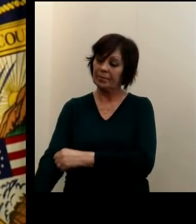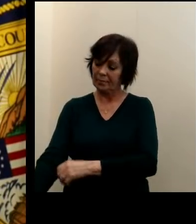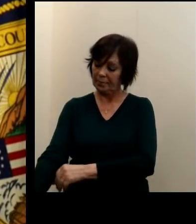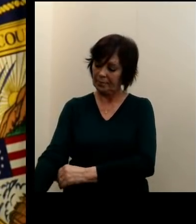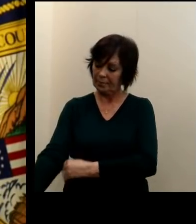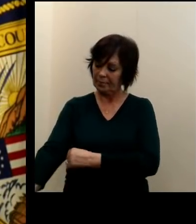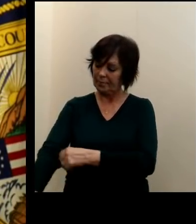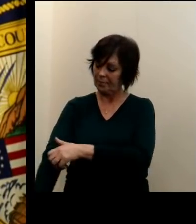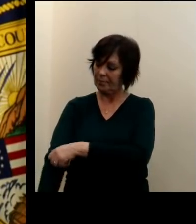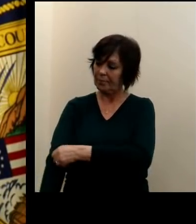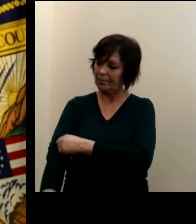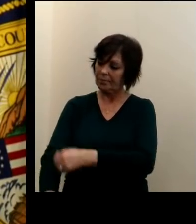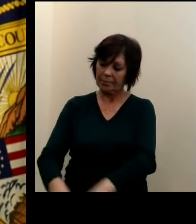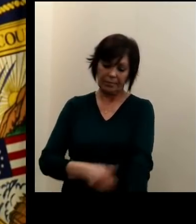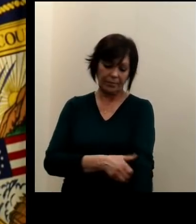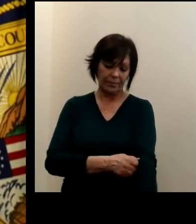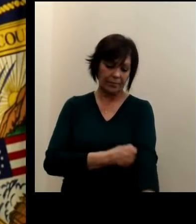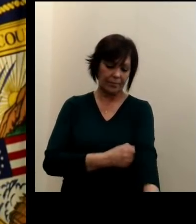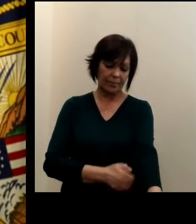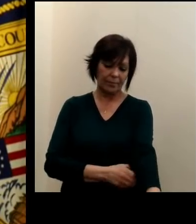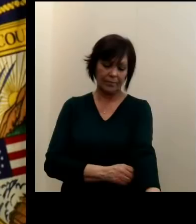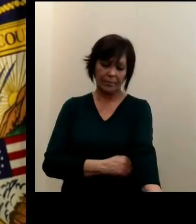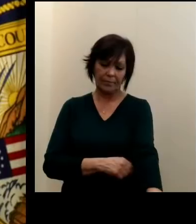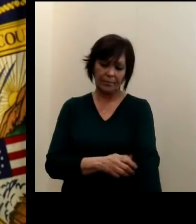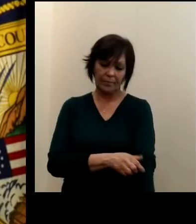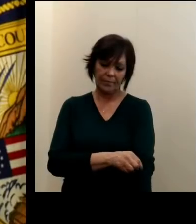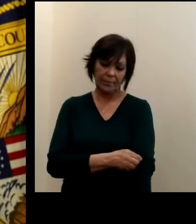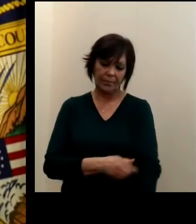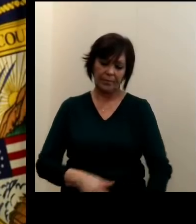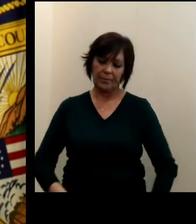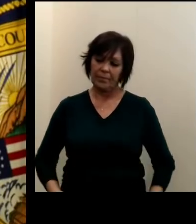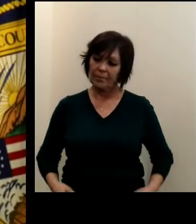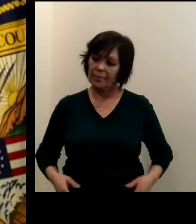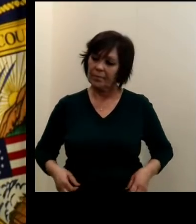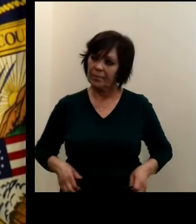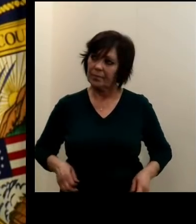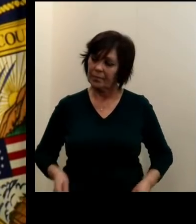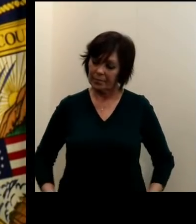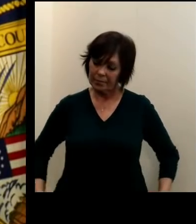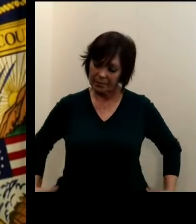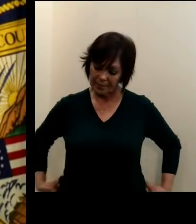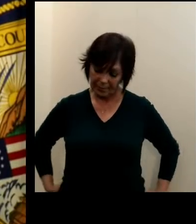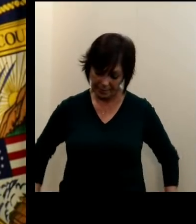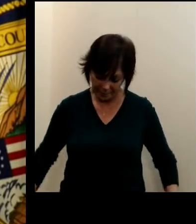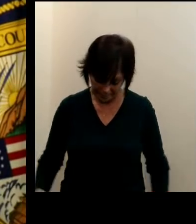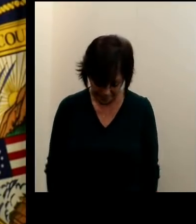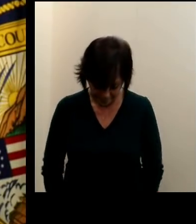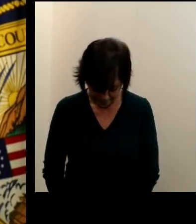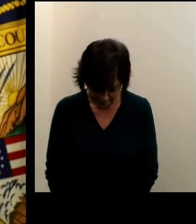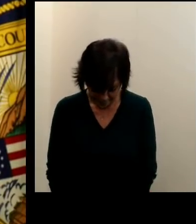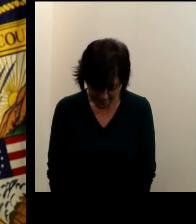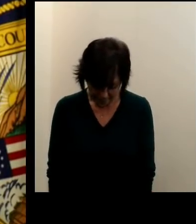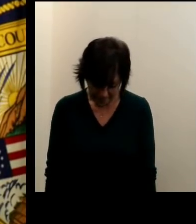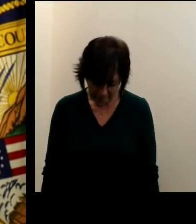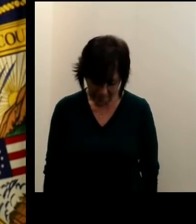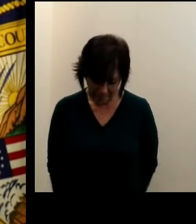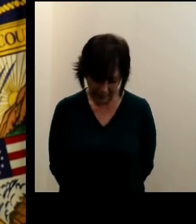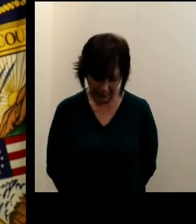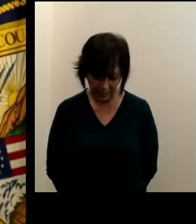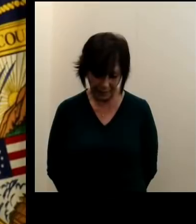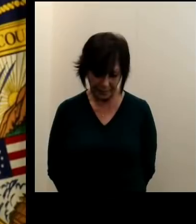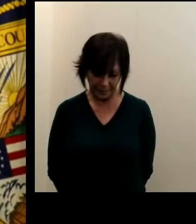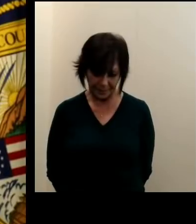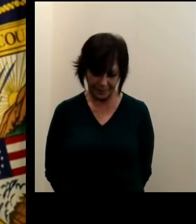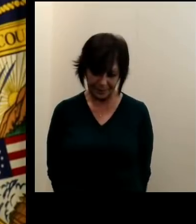If not, Hey, County Executive, it's Ally Tui. I don't know if you're going to go back. Through yeah, I was going to go back from the I- top. So go ahead, Ally. You get the last Okay, bite